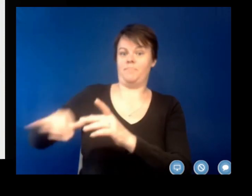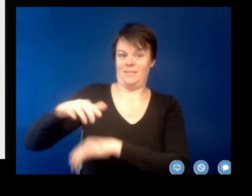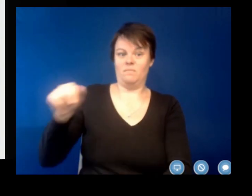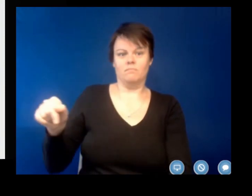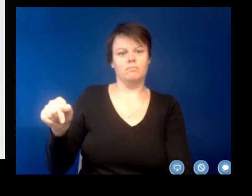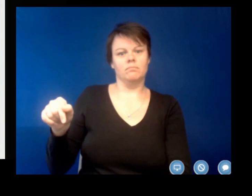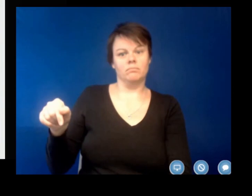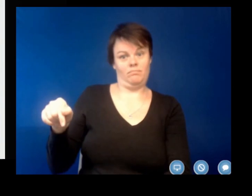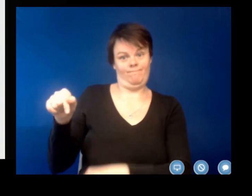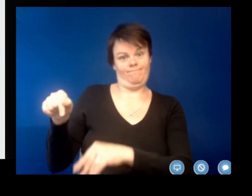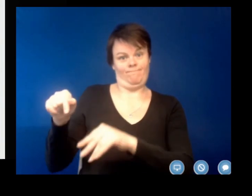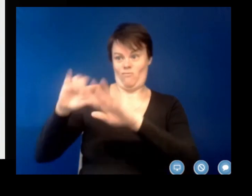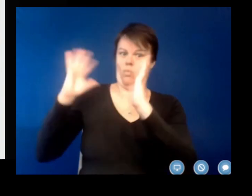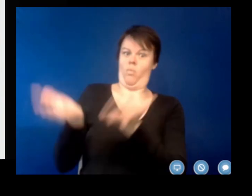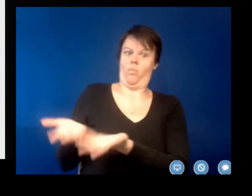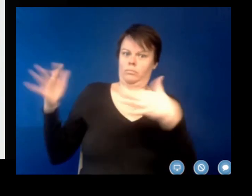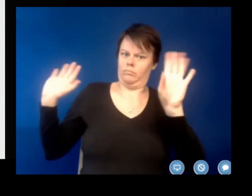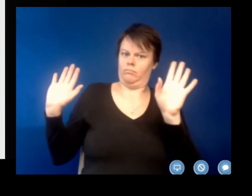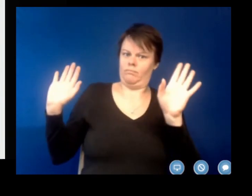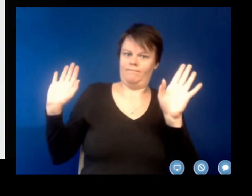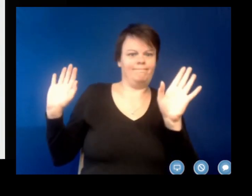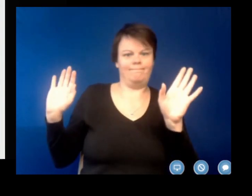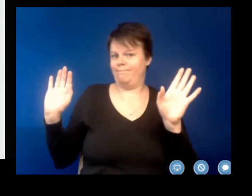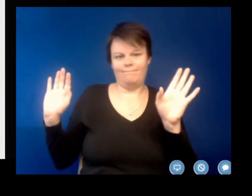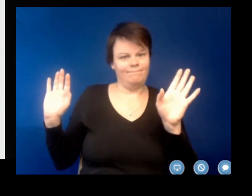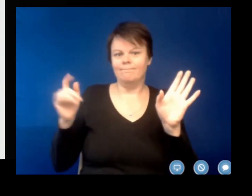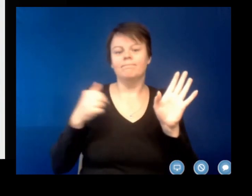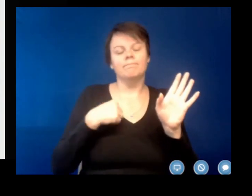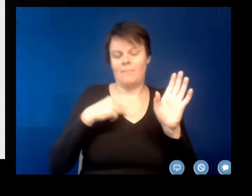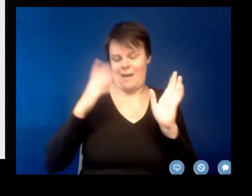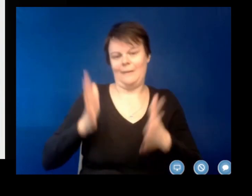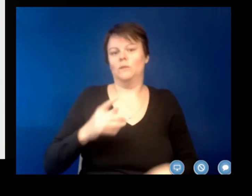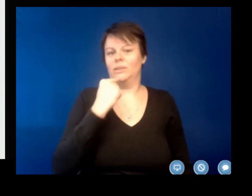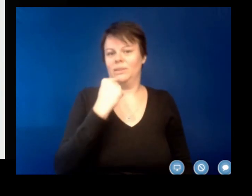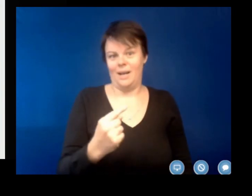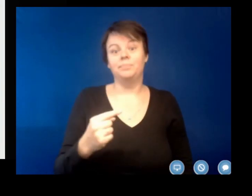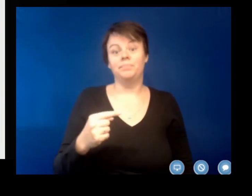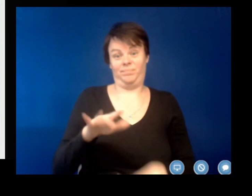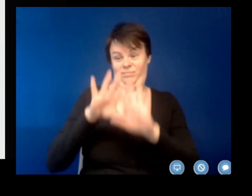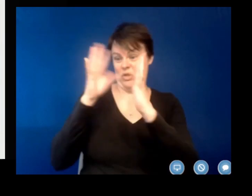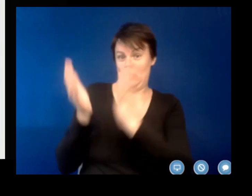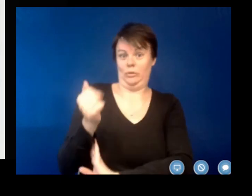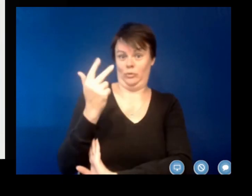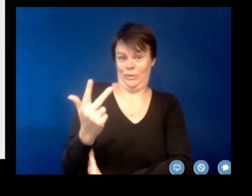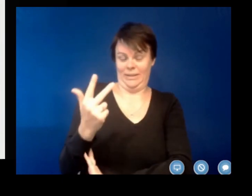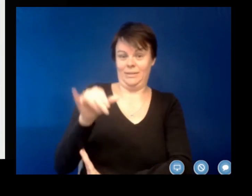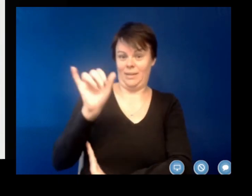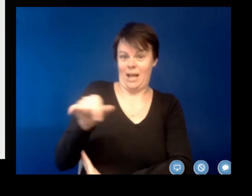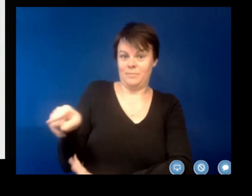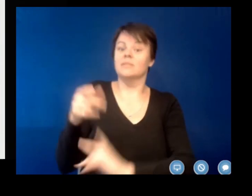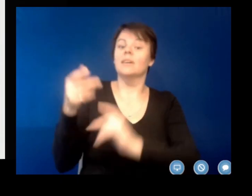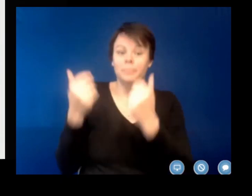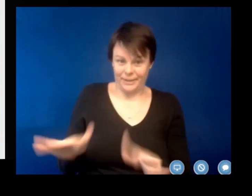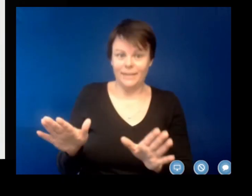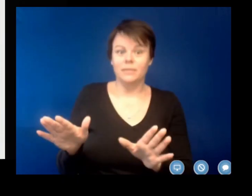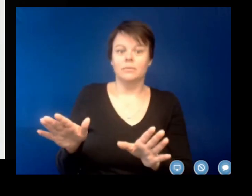that the understanding of the world society and dealing with the complexity of the world is much more than